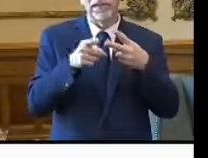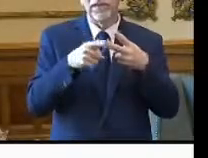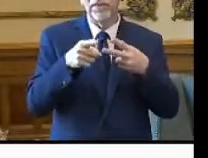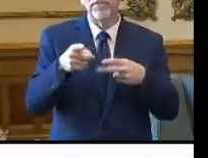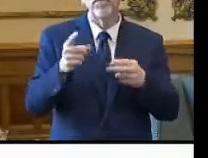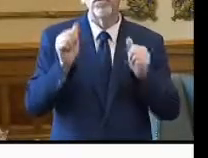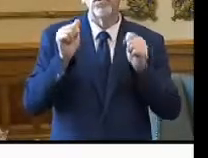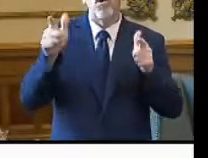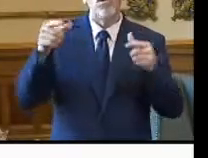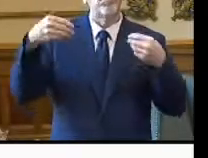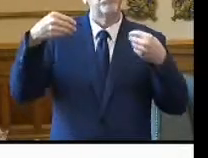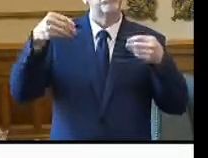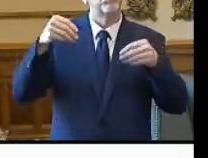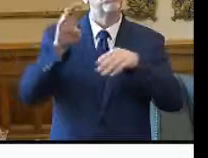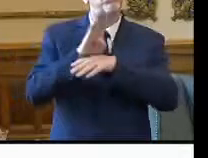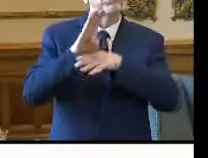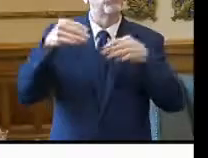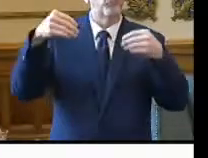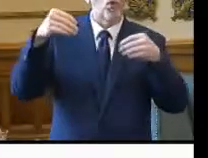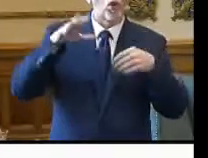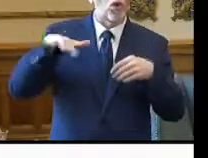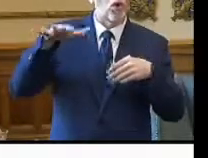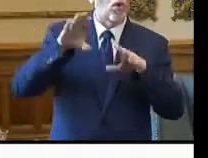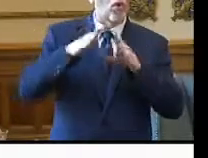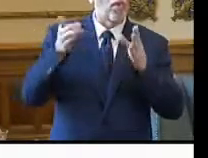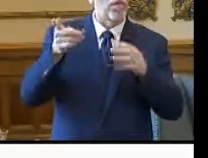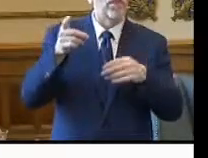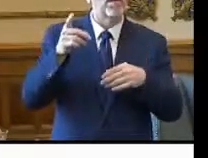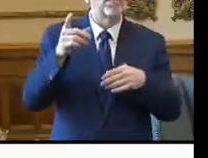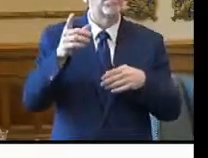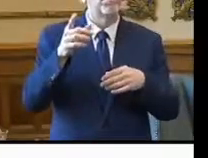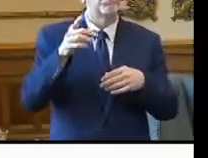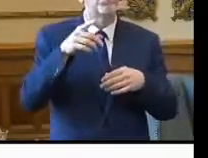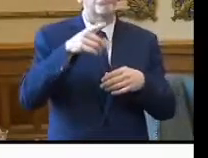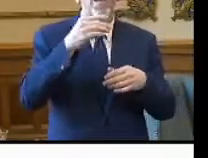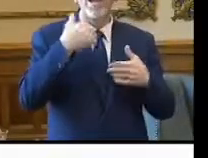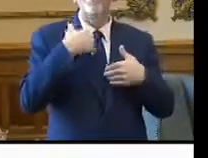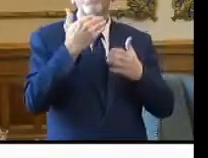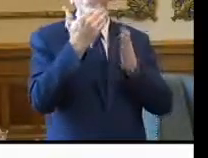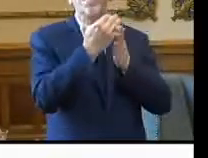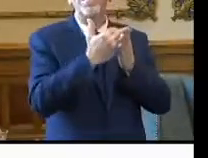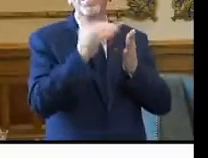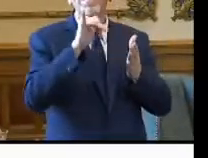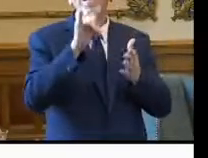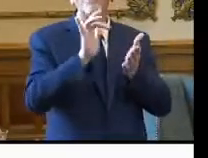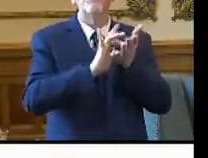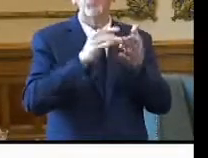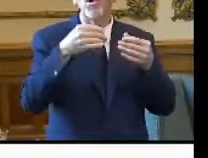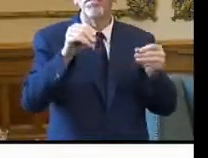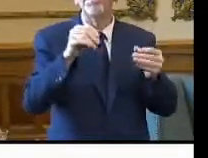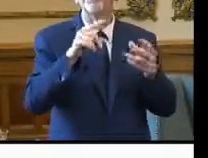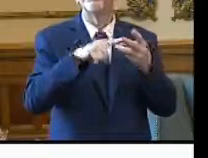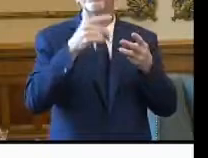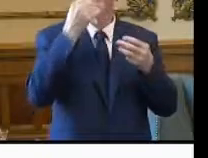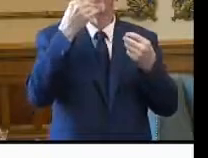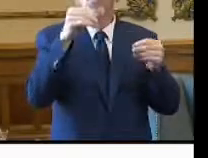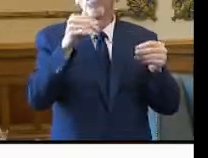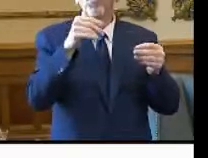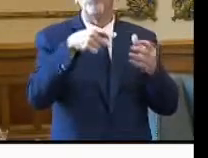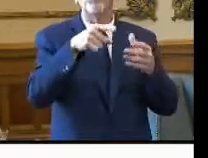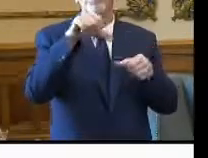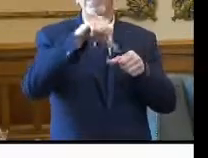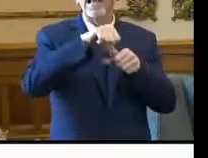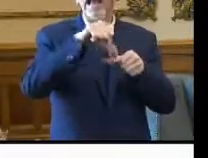all retail businesses that are open outside of the list of businesses such as pharmacies and grocery stores and